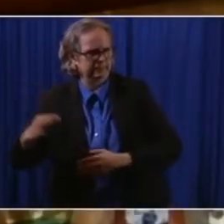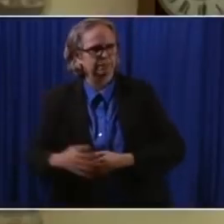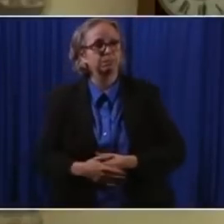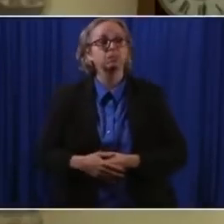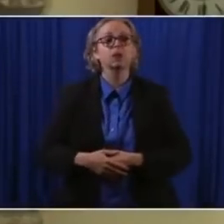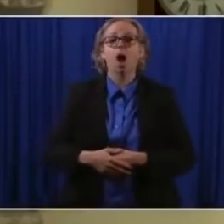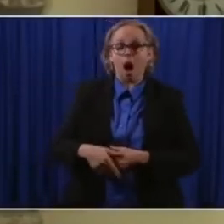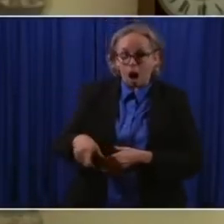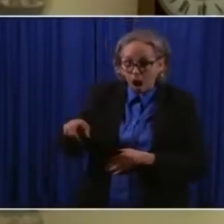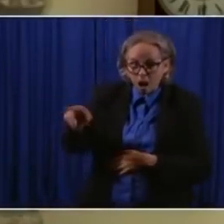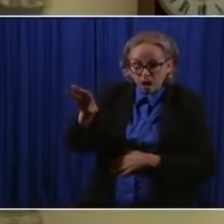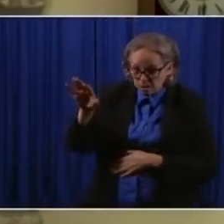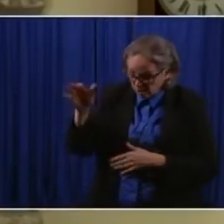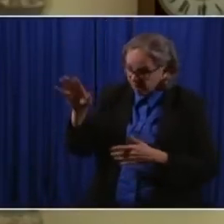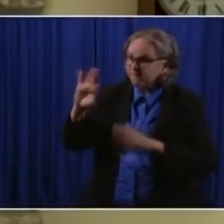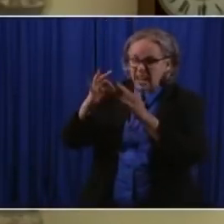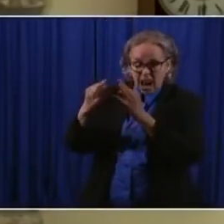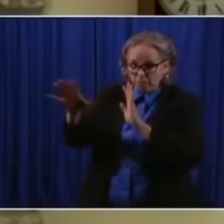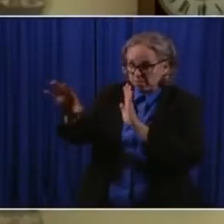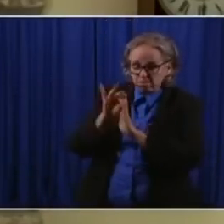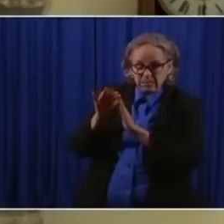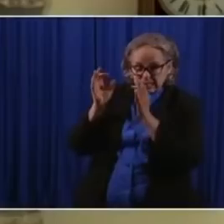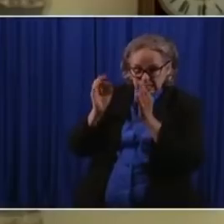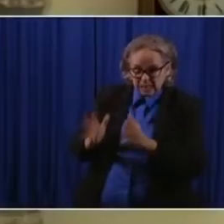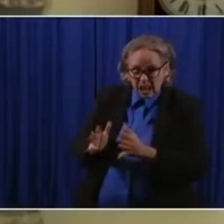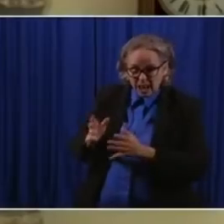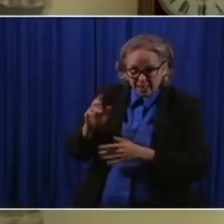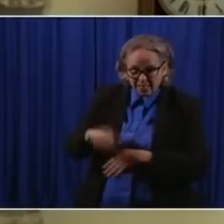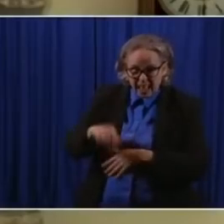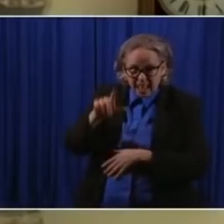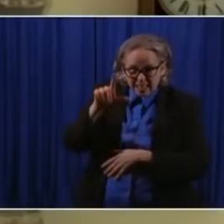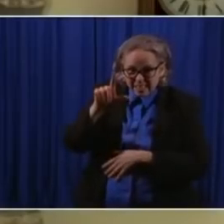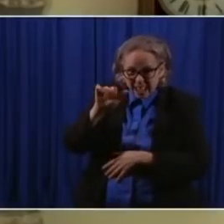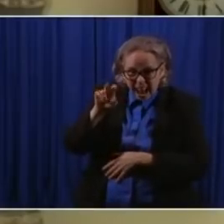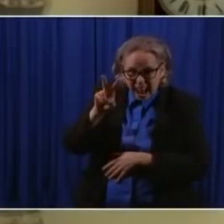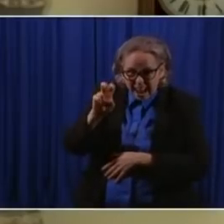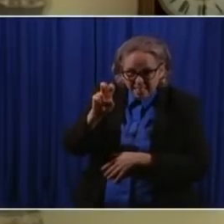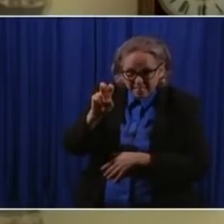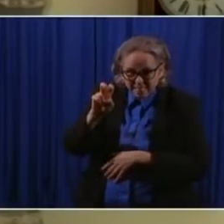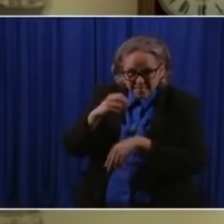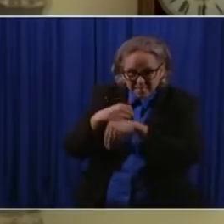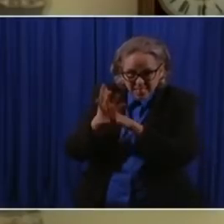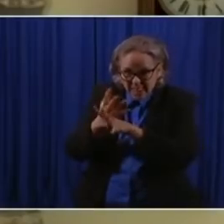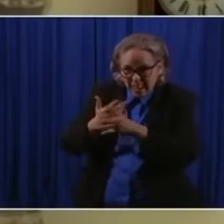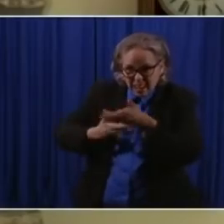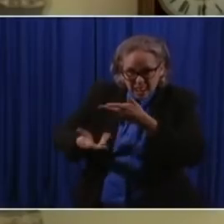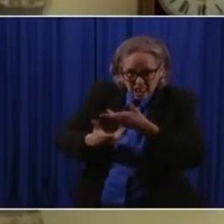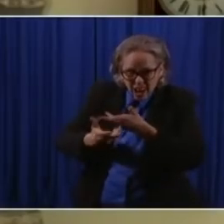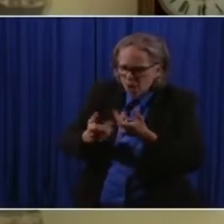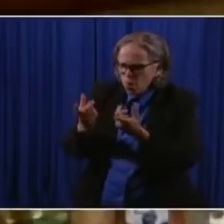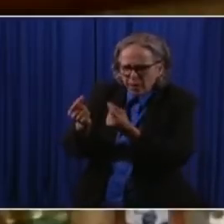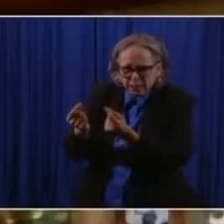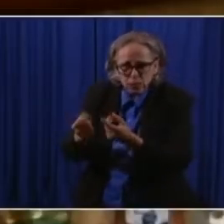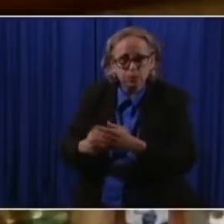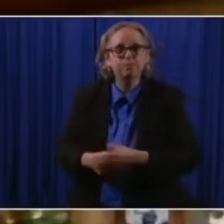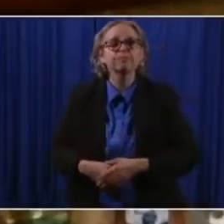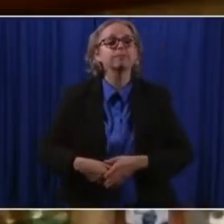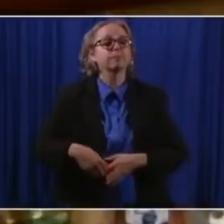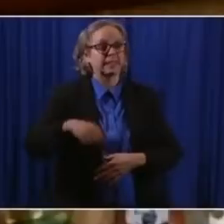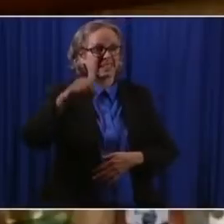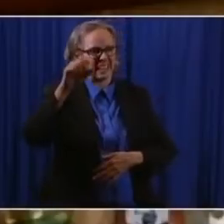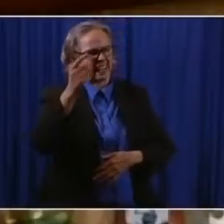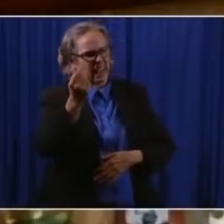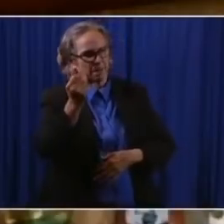a teacher. Will that be live then? Basically yes. A live interaction, or how does that work? So it will look a little